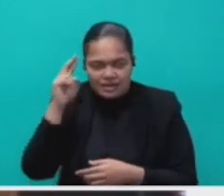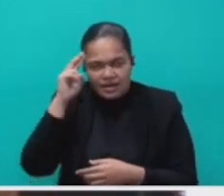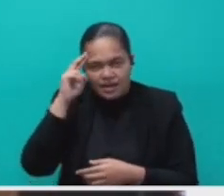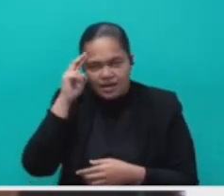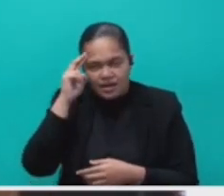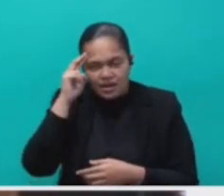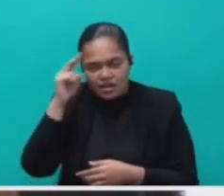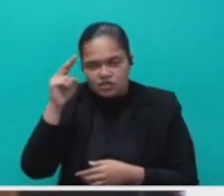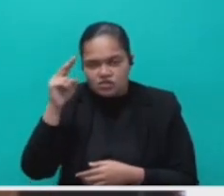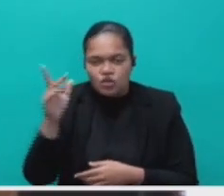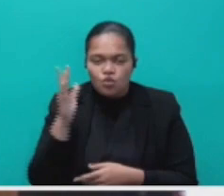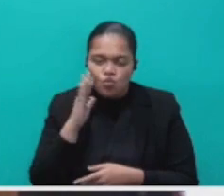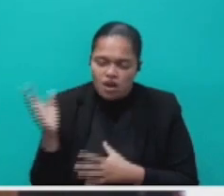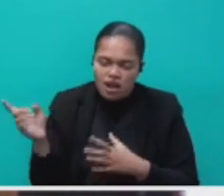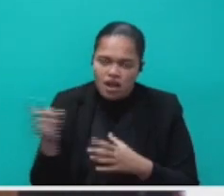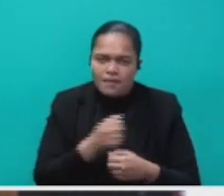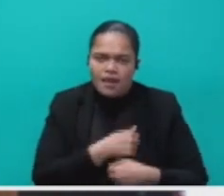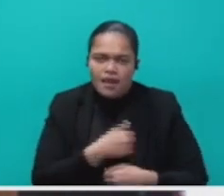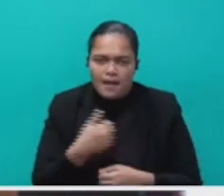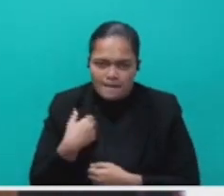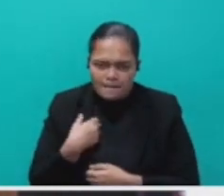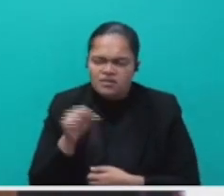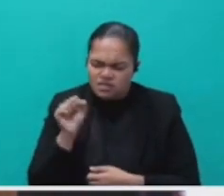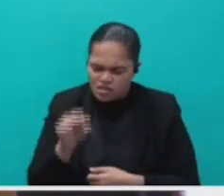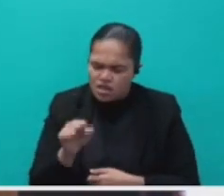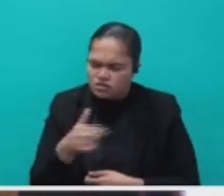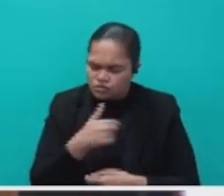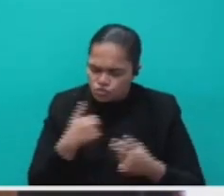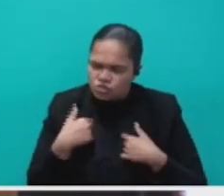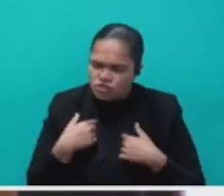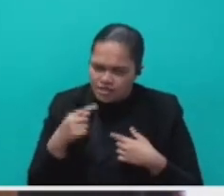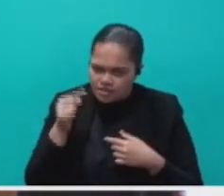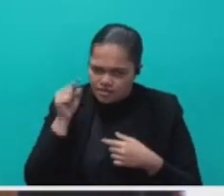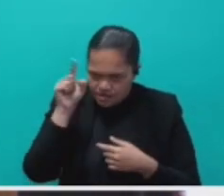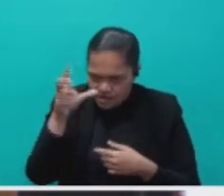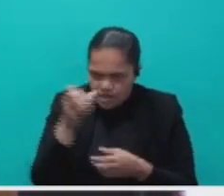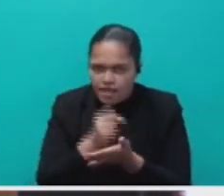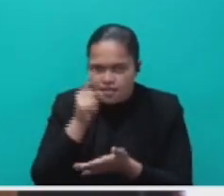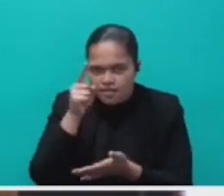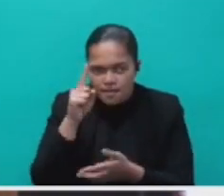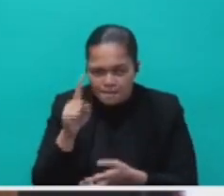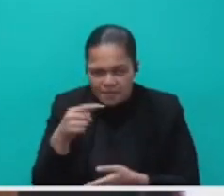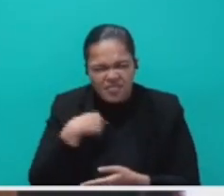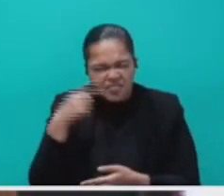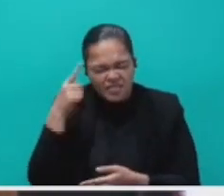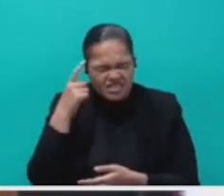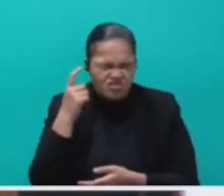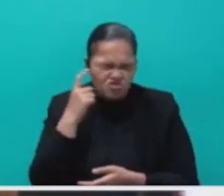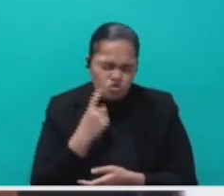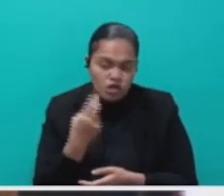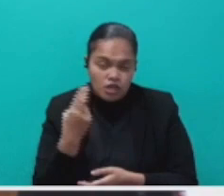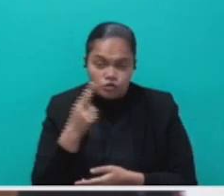peacekeeping. We're getting there, we're building. But I think that we need to tackle the